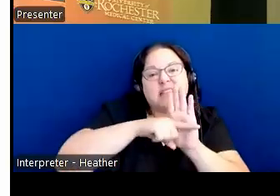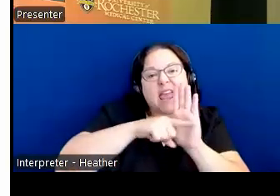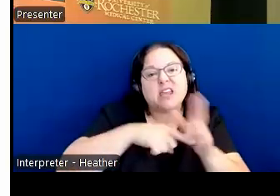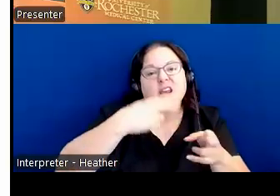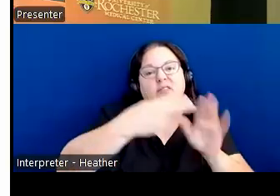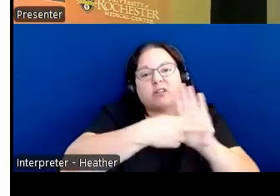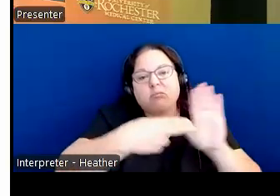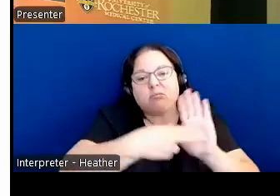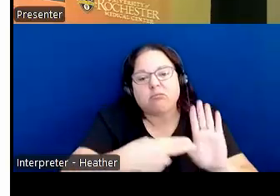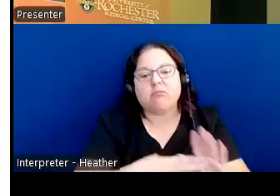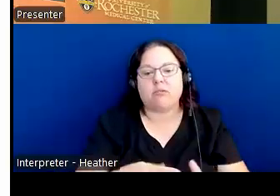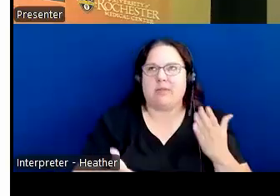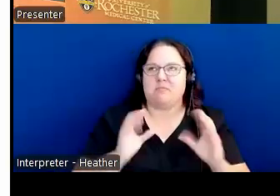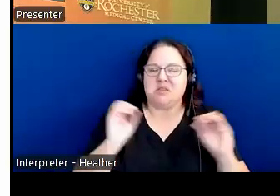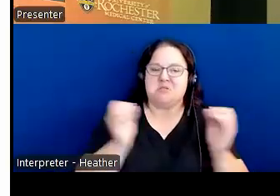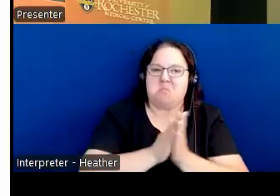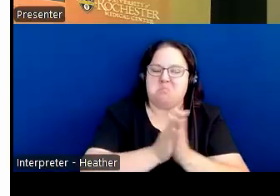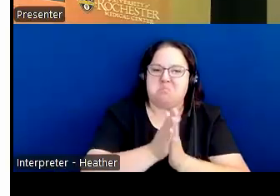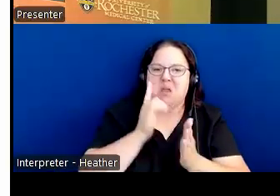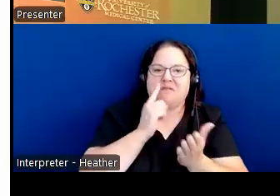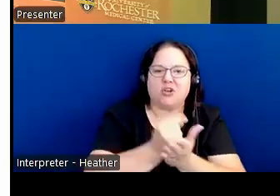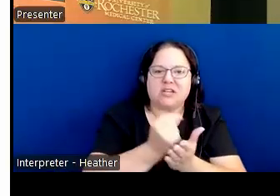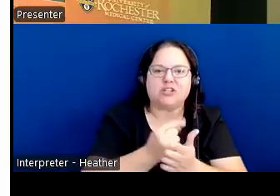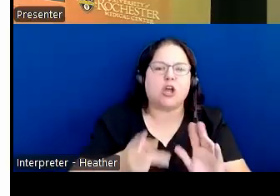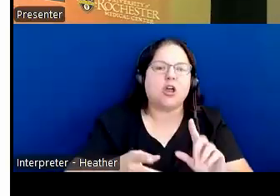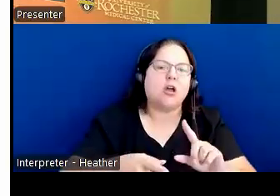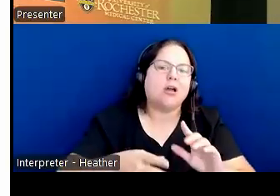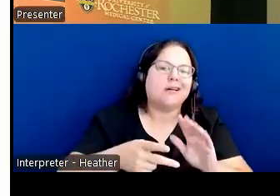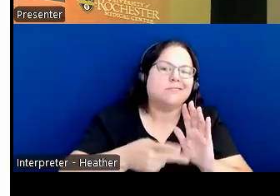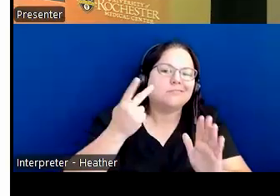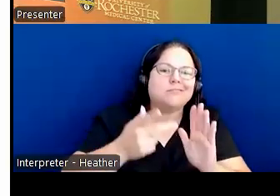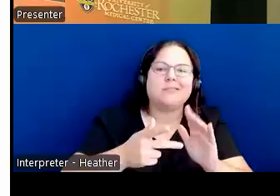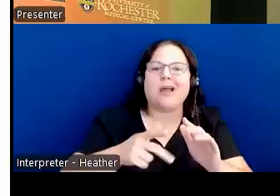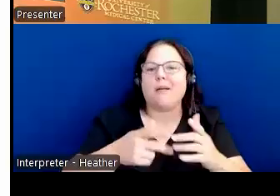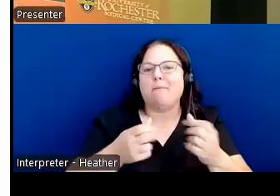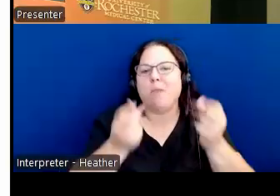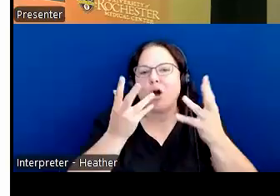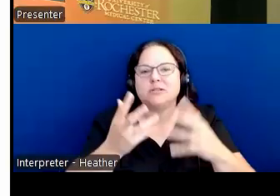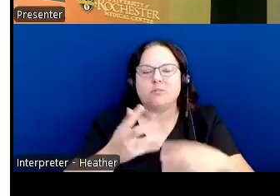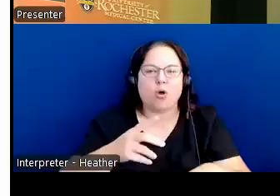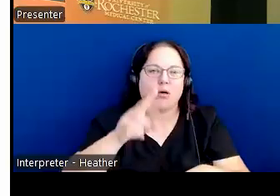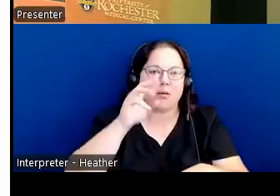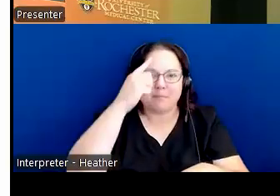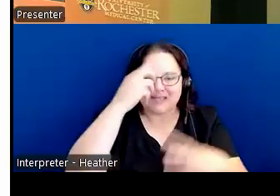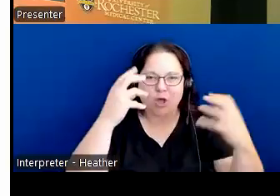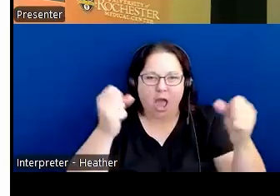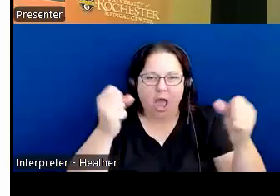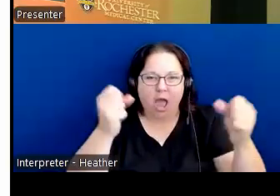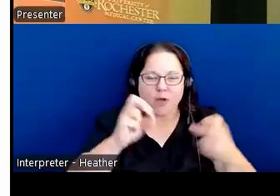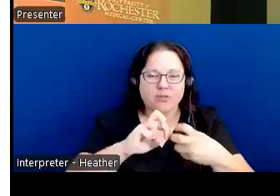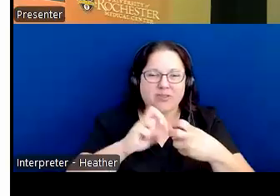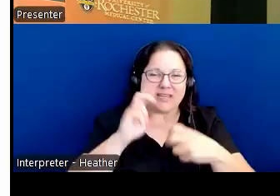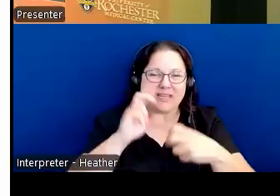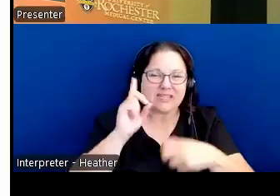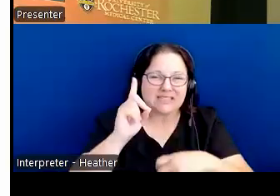to attend treatment, co-occurring mental health disorders, and more. Despite the need, fewer than 20% of individuals